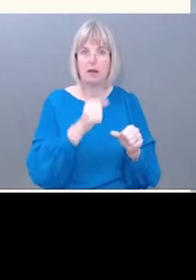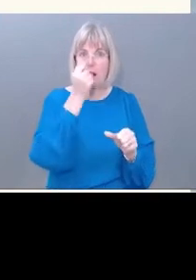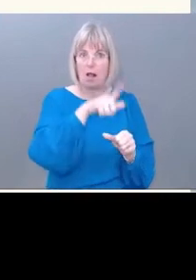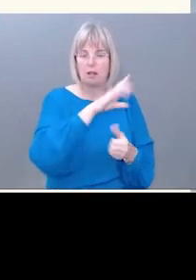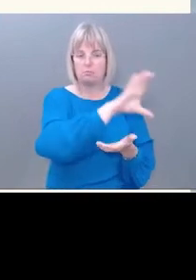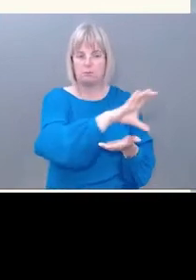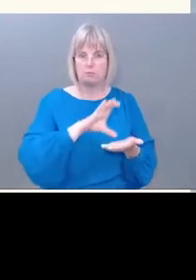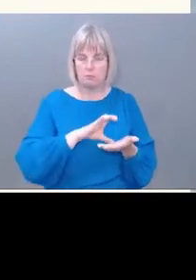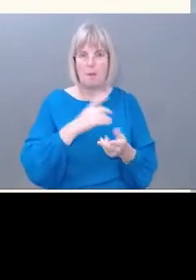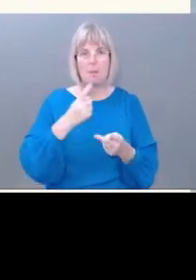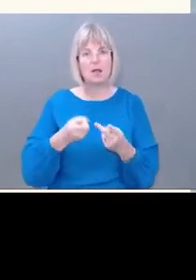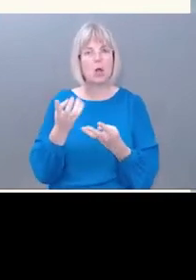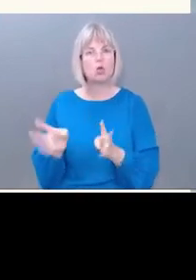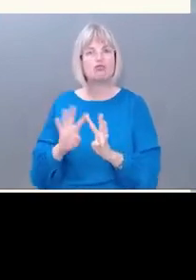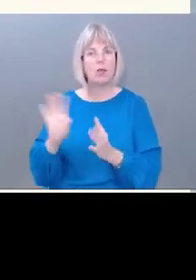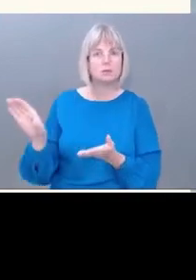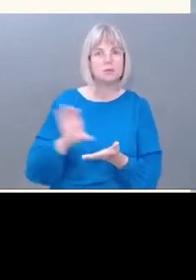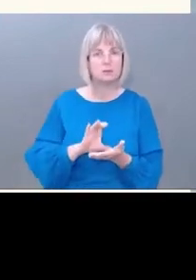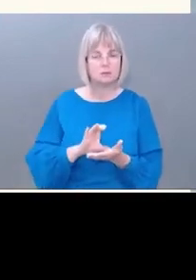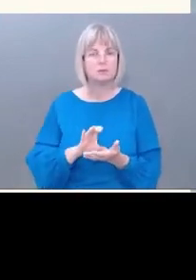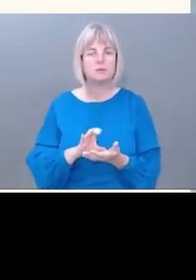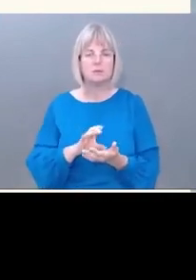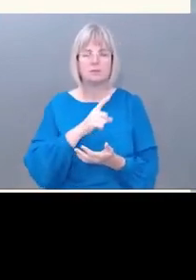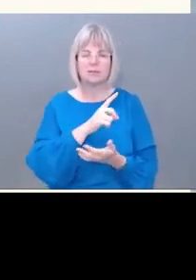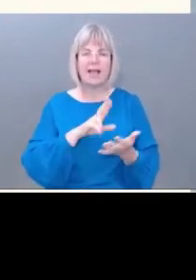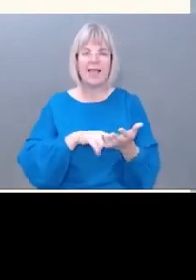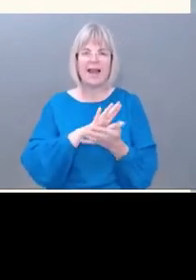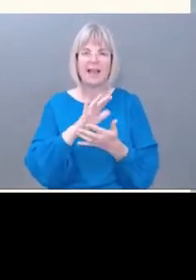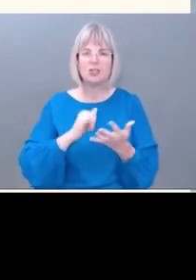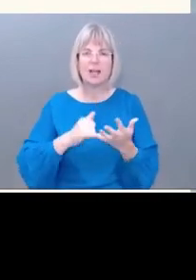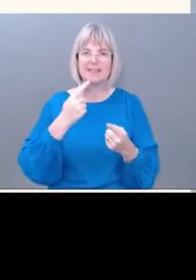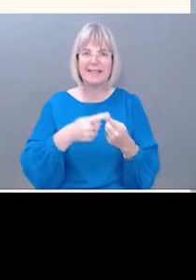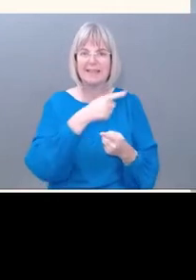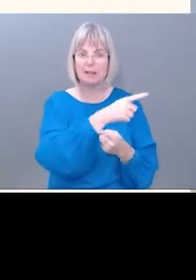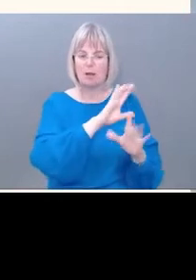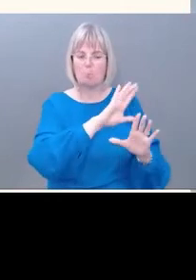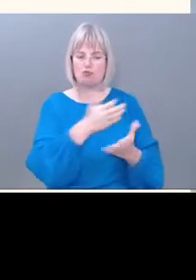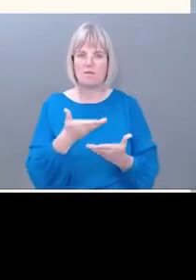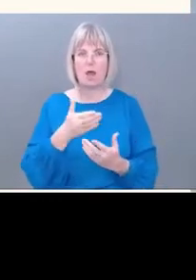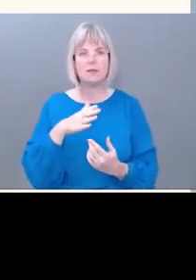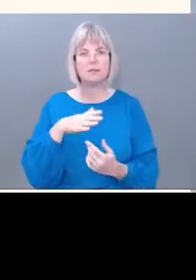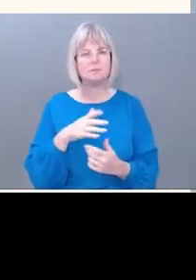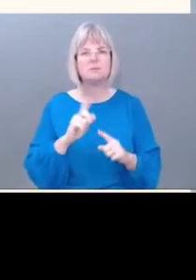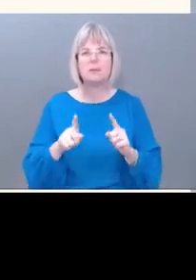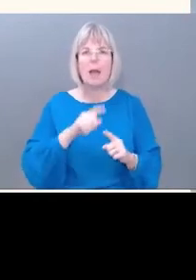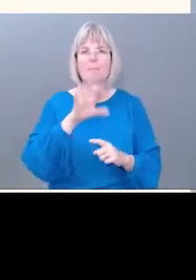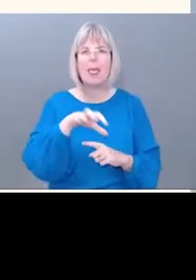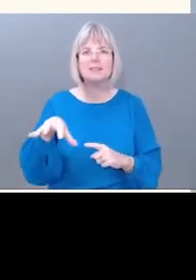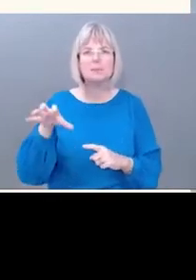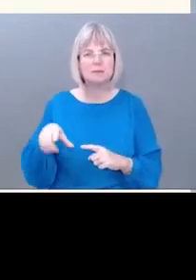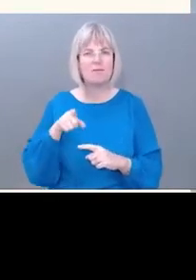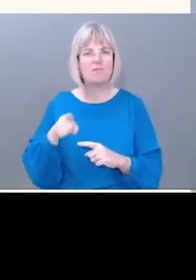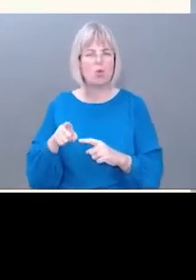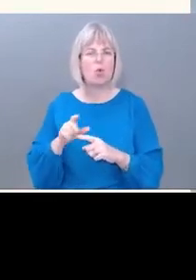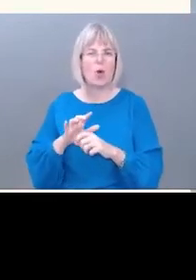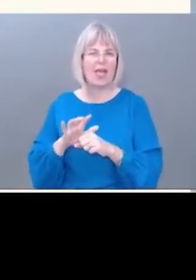but NHSE to provide specific placements for people from an ethnic minority background. And